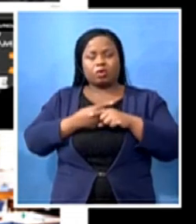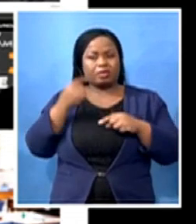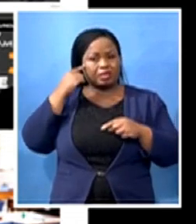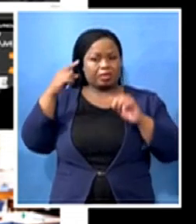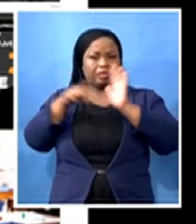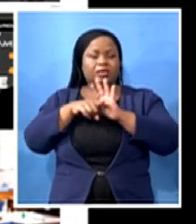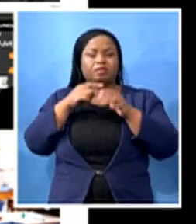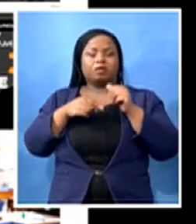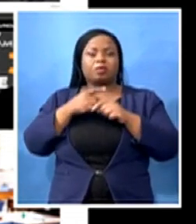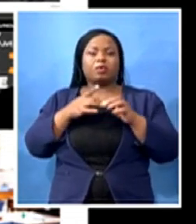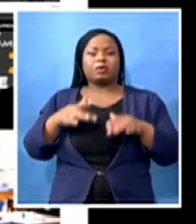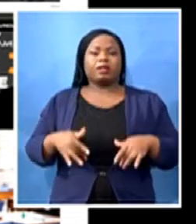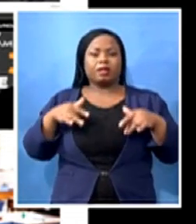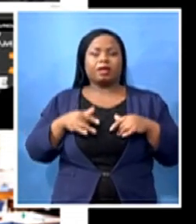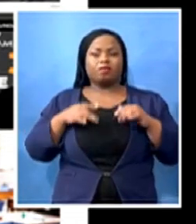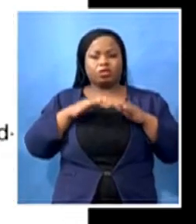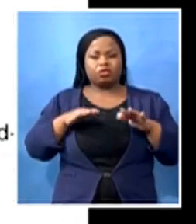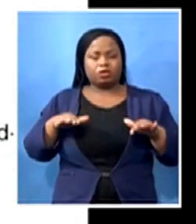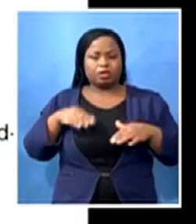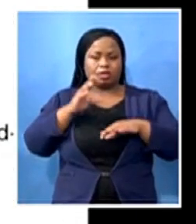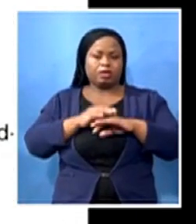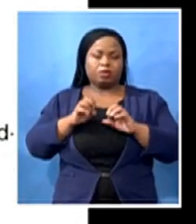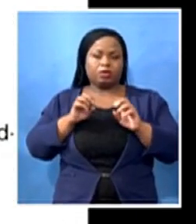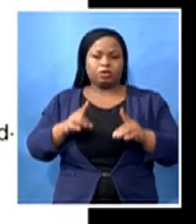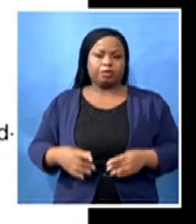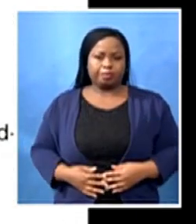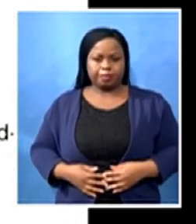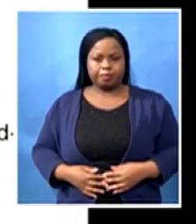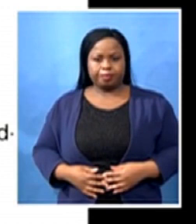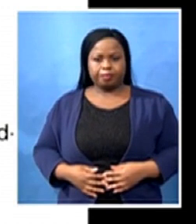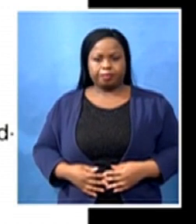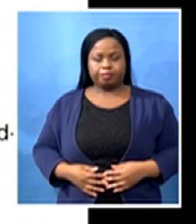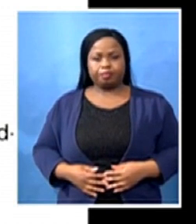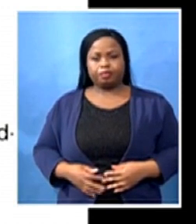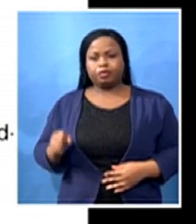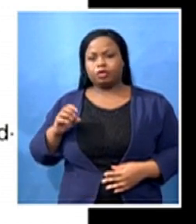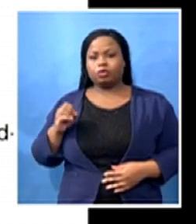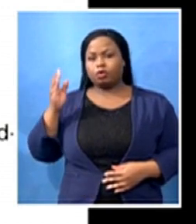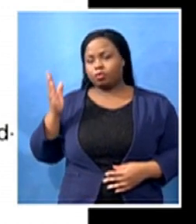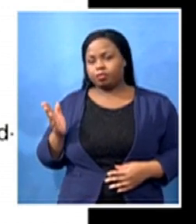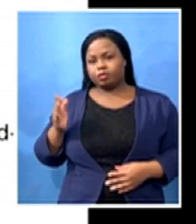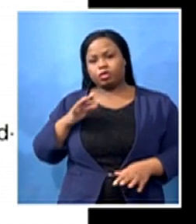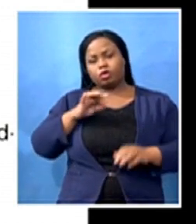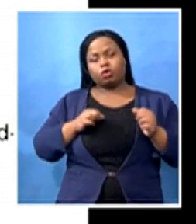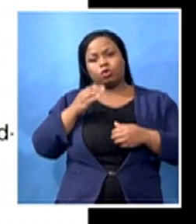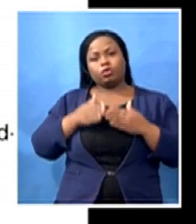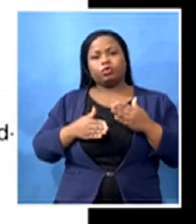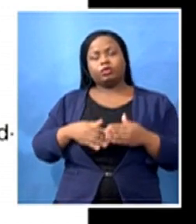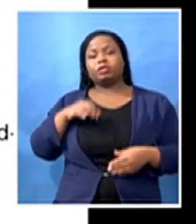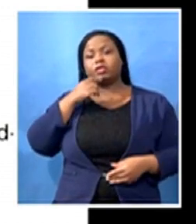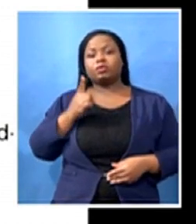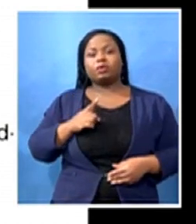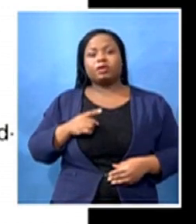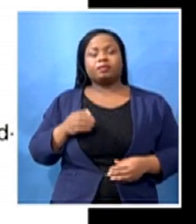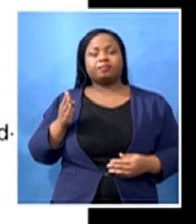children's education. So by way of conclusion, the patterns among the data, such as those we've kind of highlighted in these